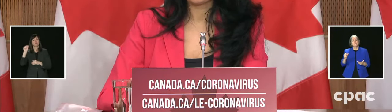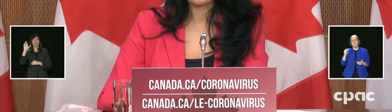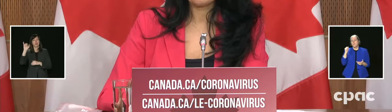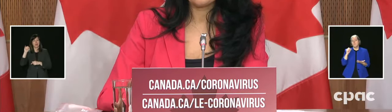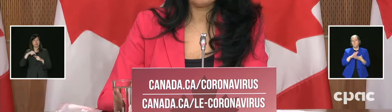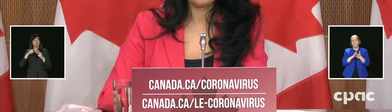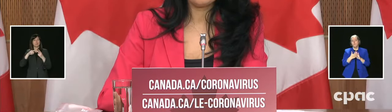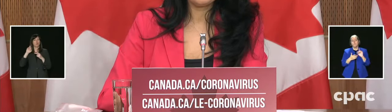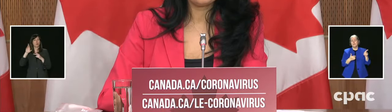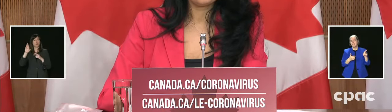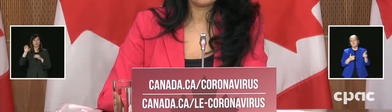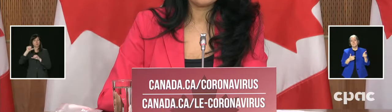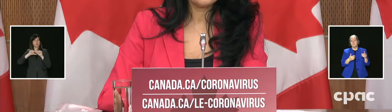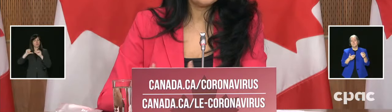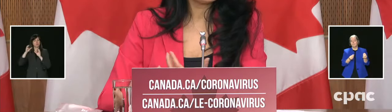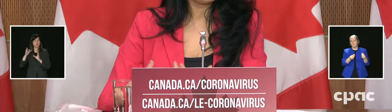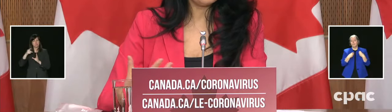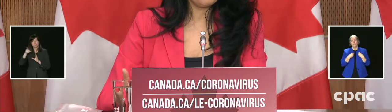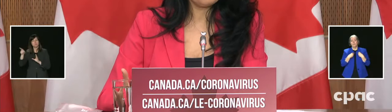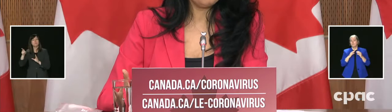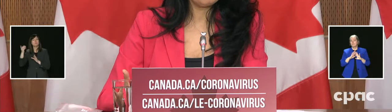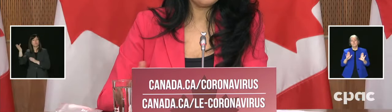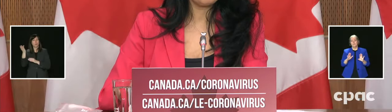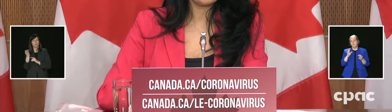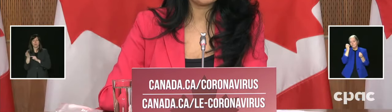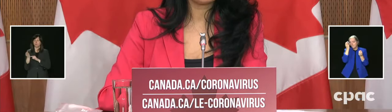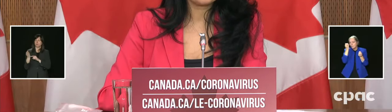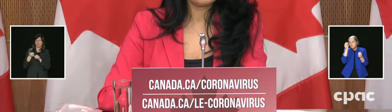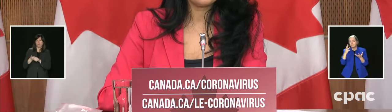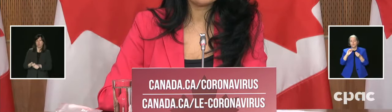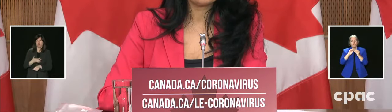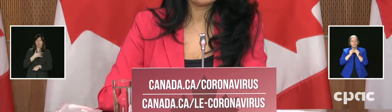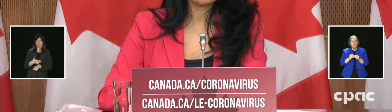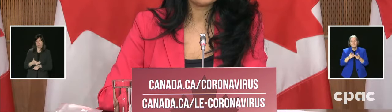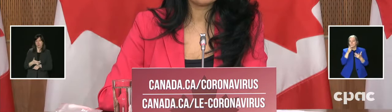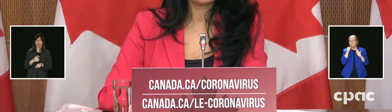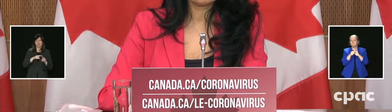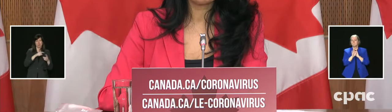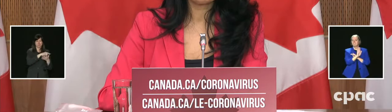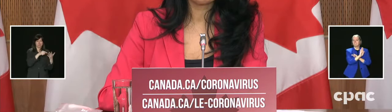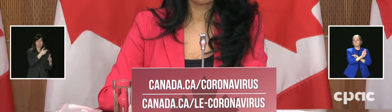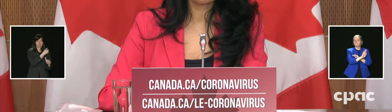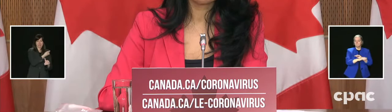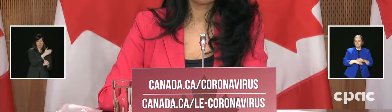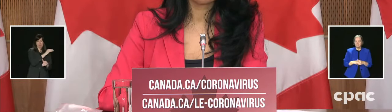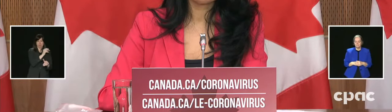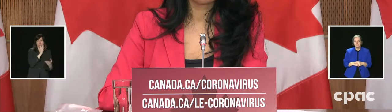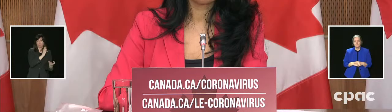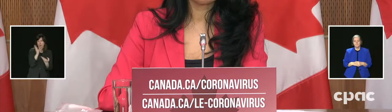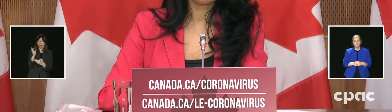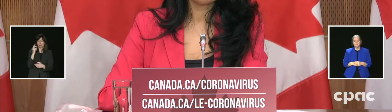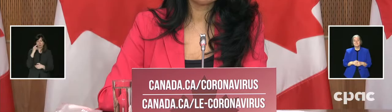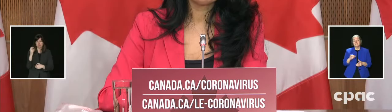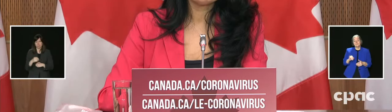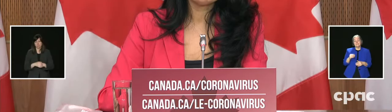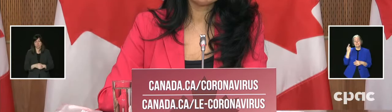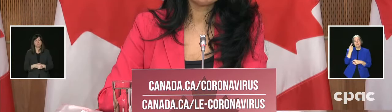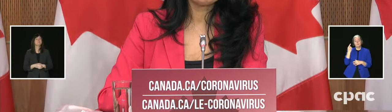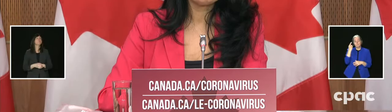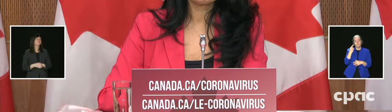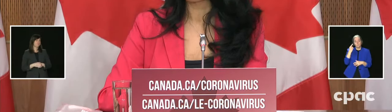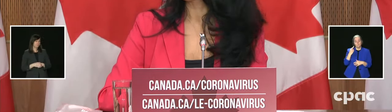of the scientific community in general is what people usually go by as recommendations for those schedules. Thank you, Dr.